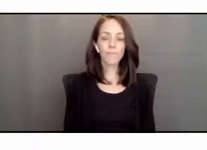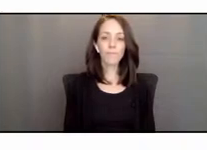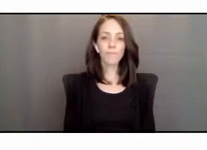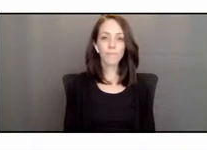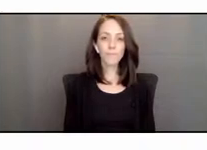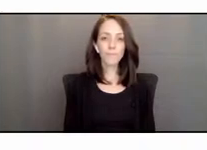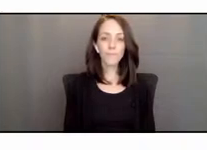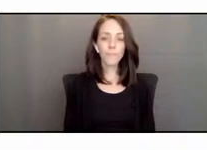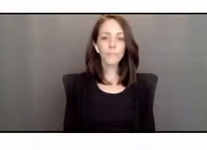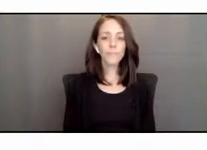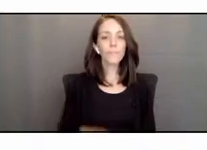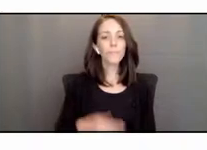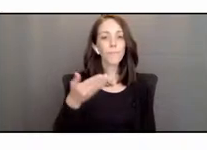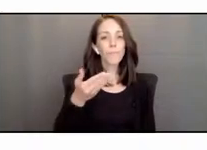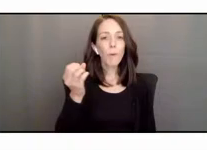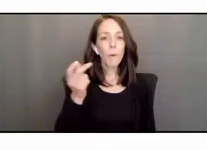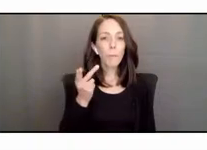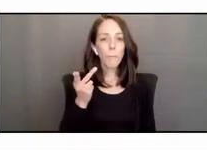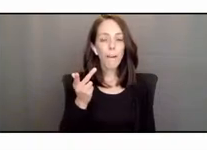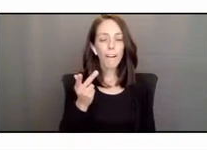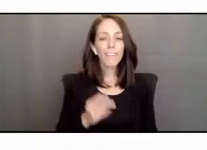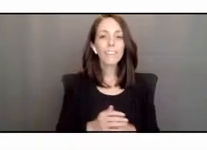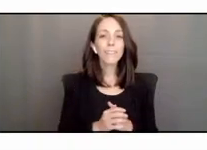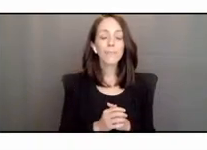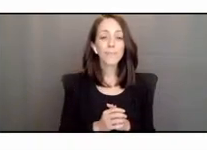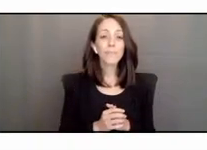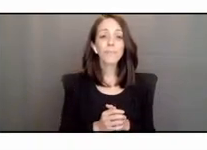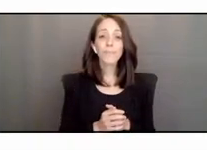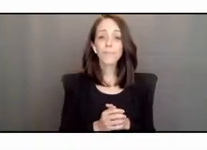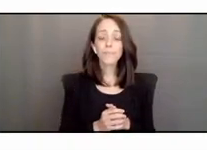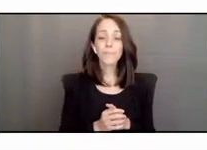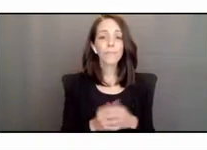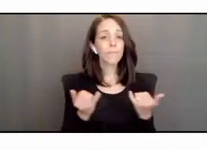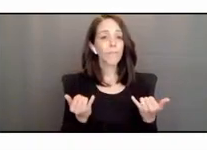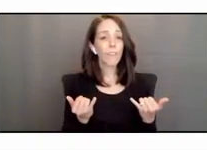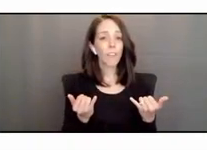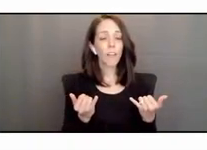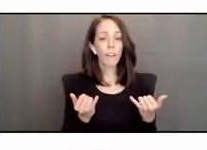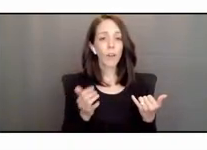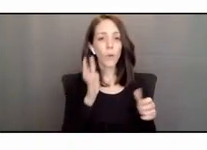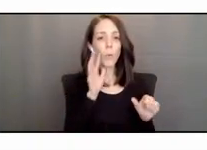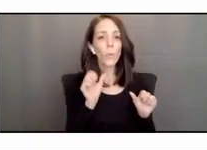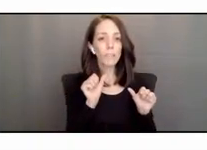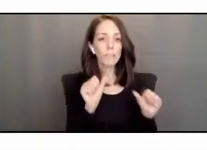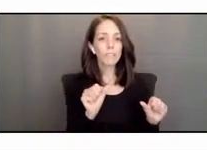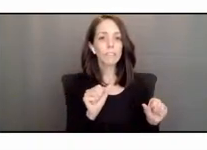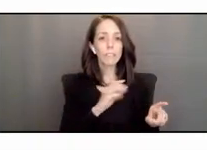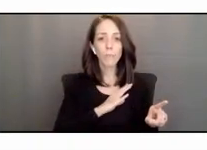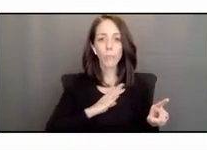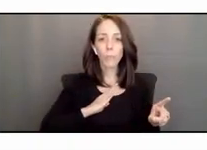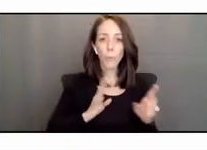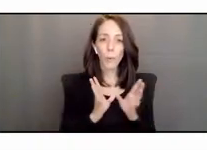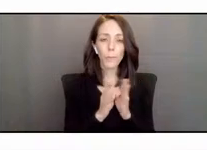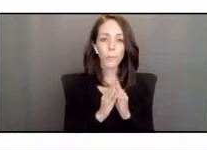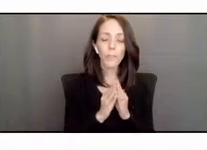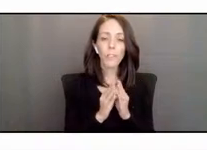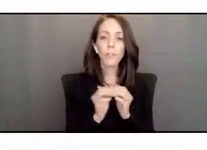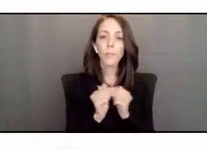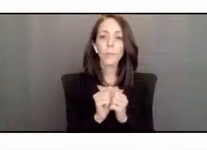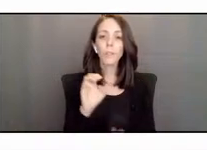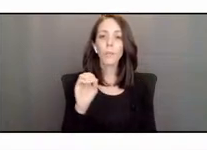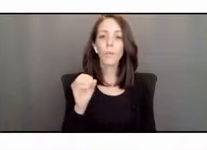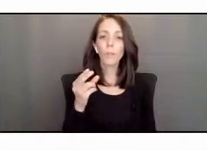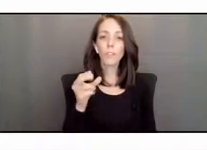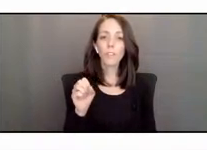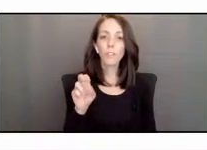Well, welcome back, everyone. We will continue with the board meeting with the OHSU